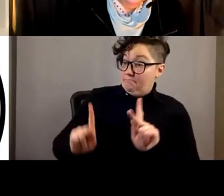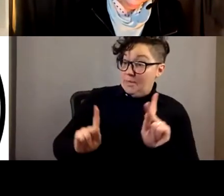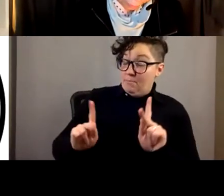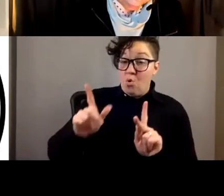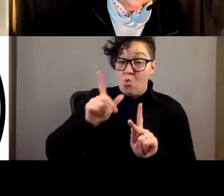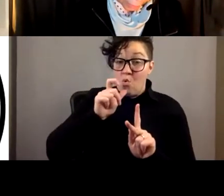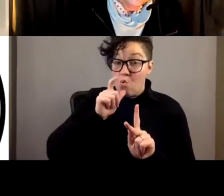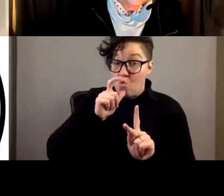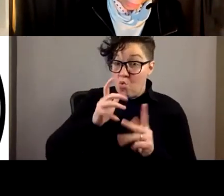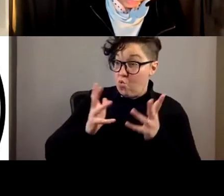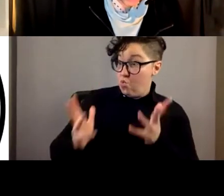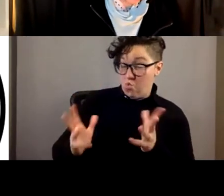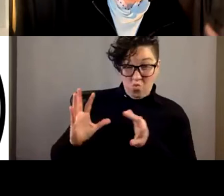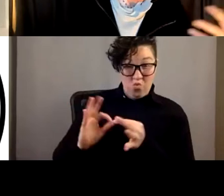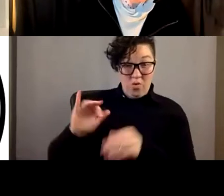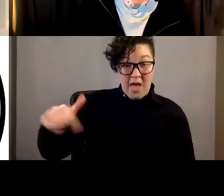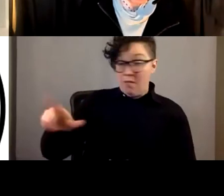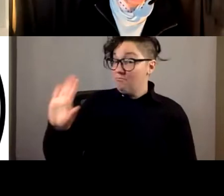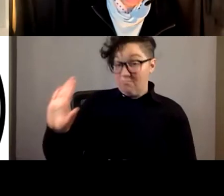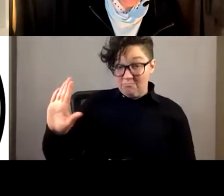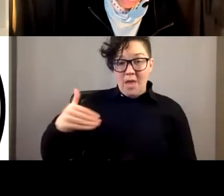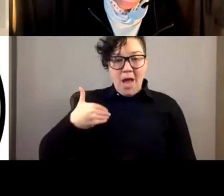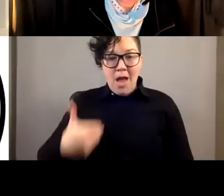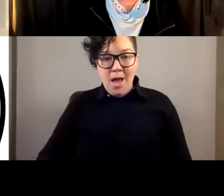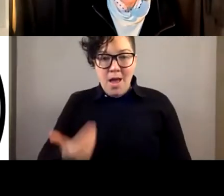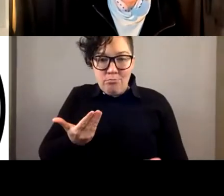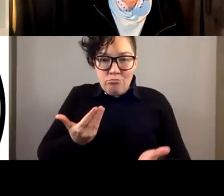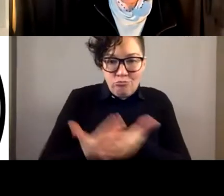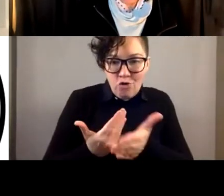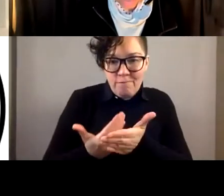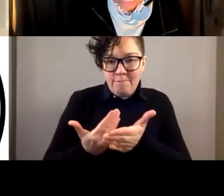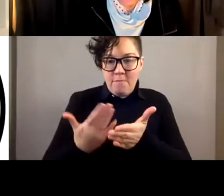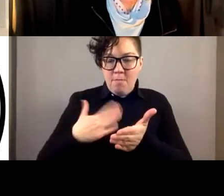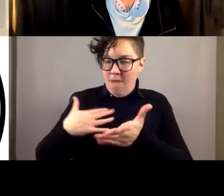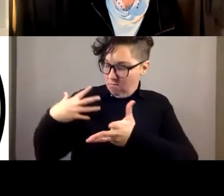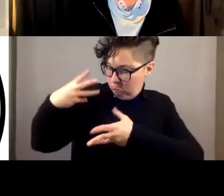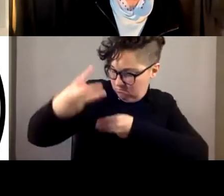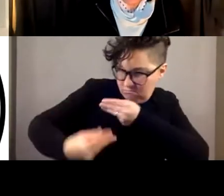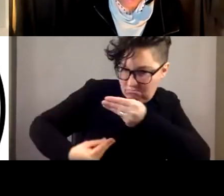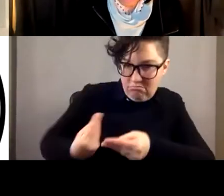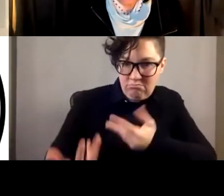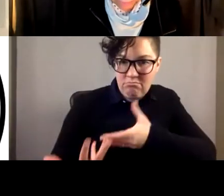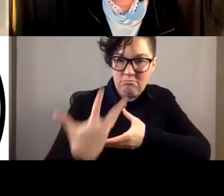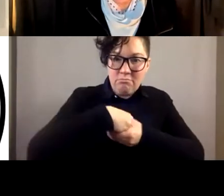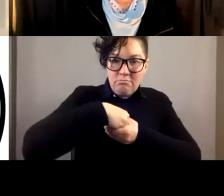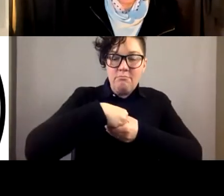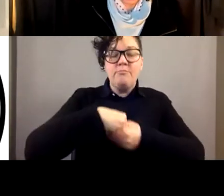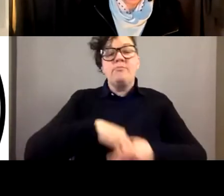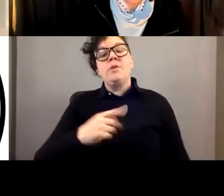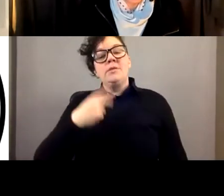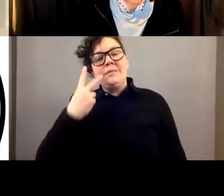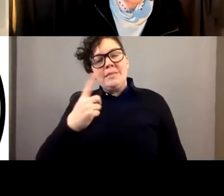proof. And so this repressed history of interconnected, violent, black and white family